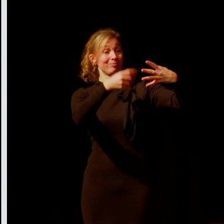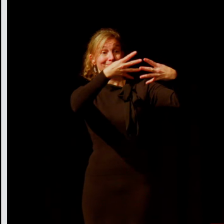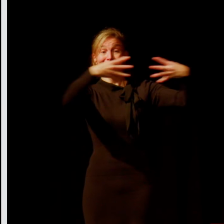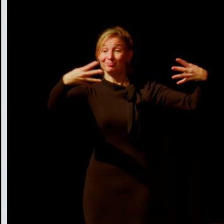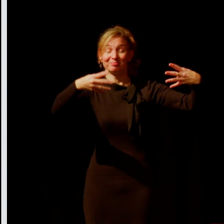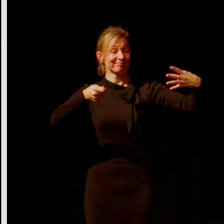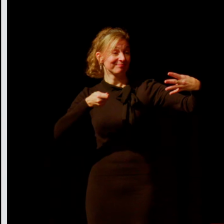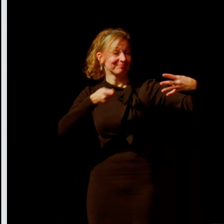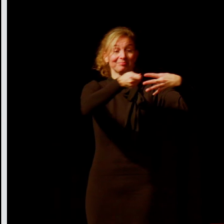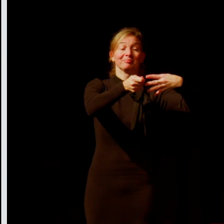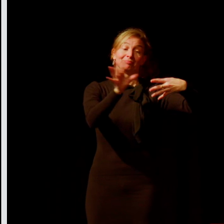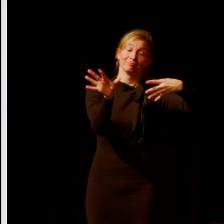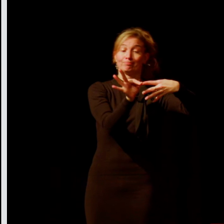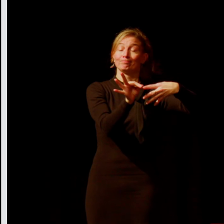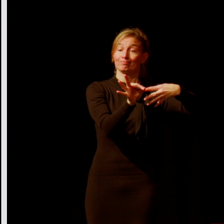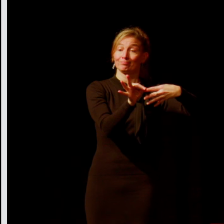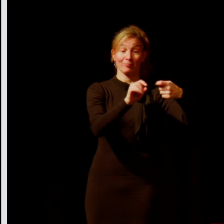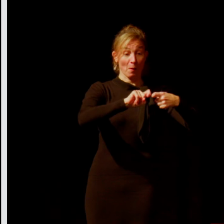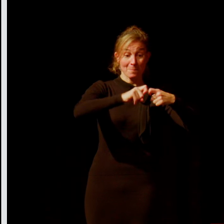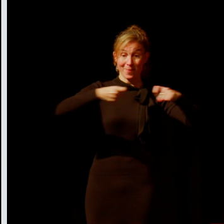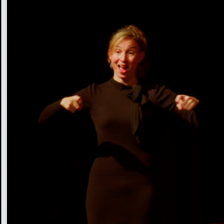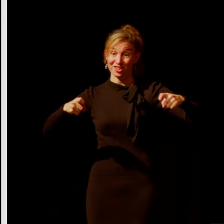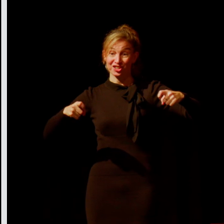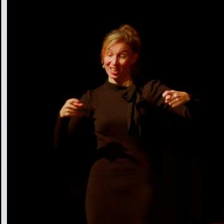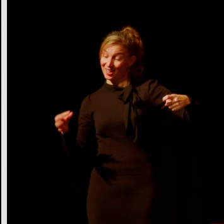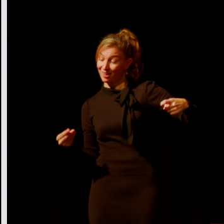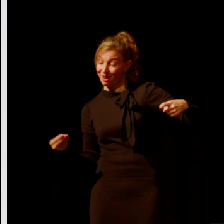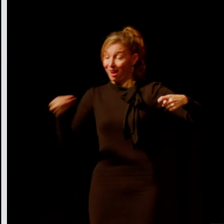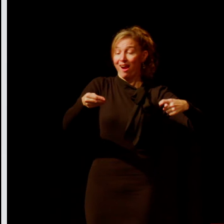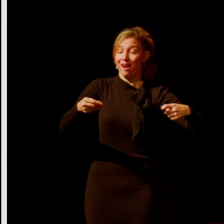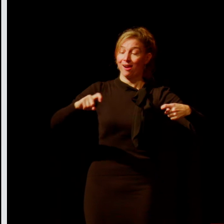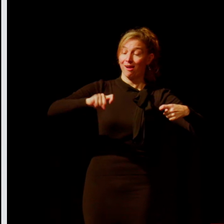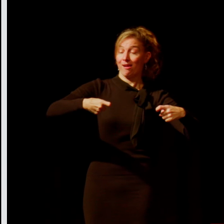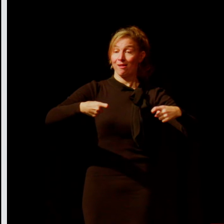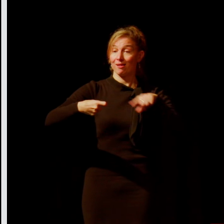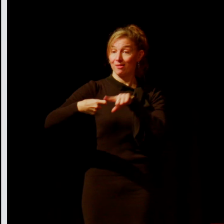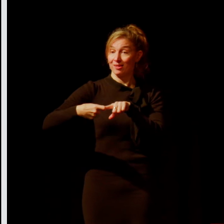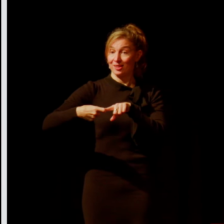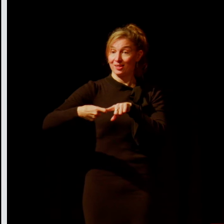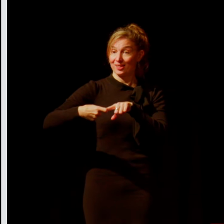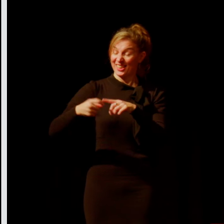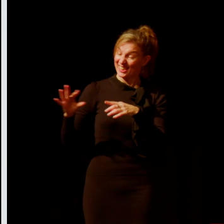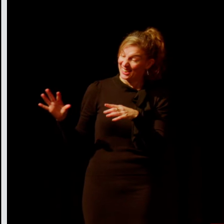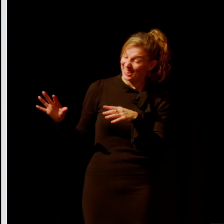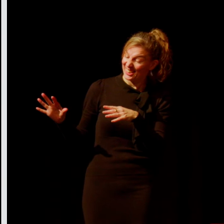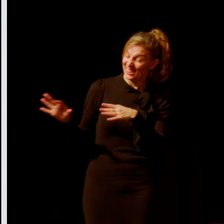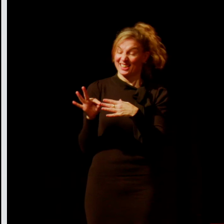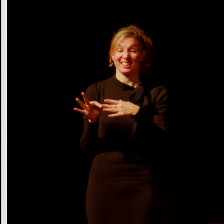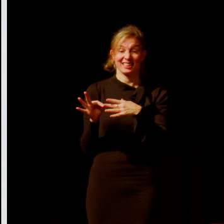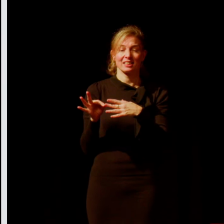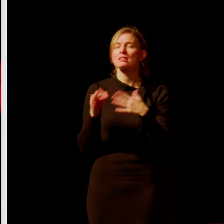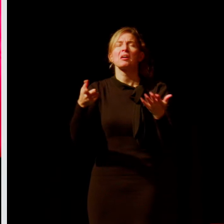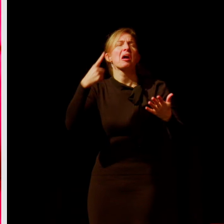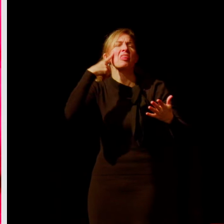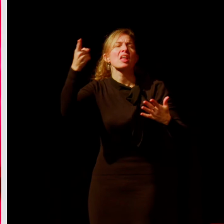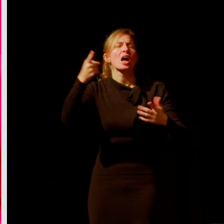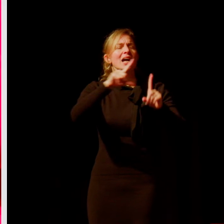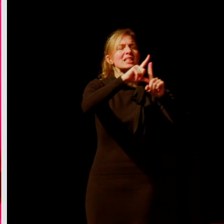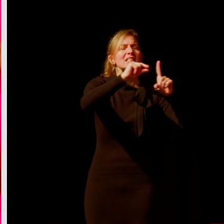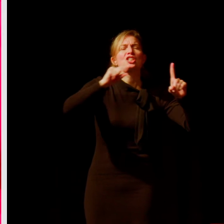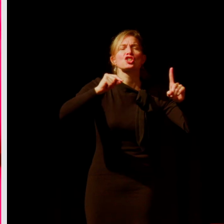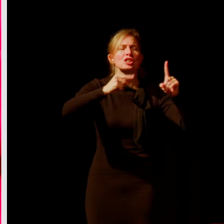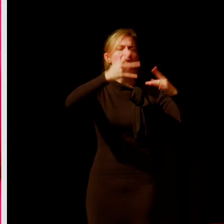blockchain as a new block on that blockchain. Think of it as a digital database where everyone can